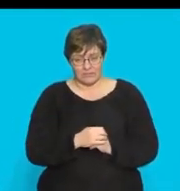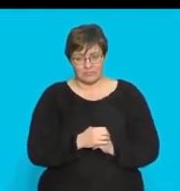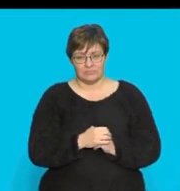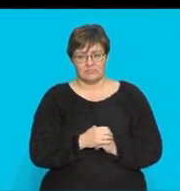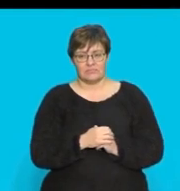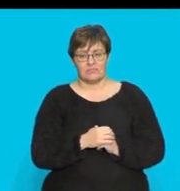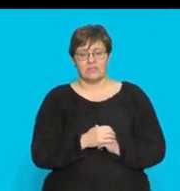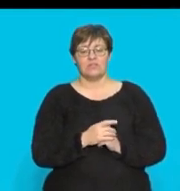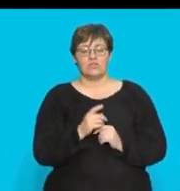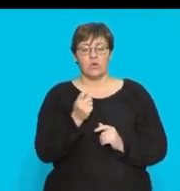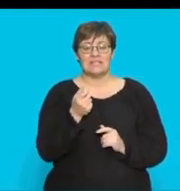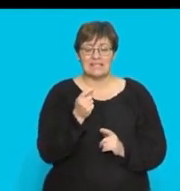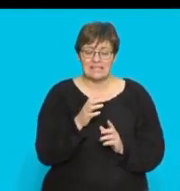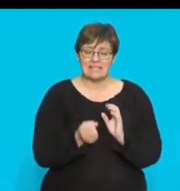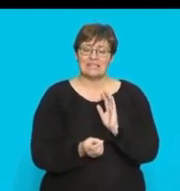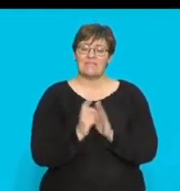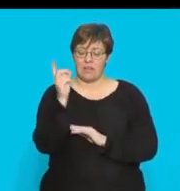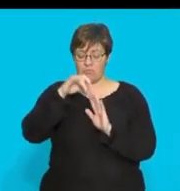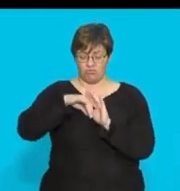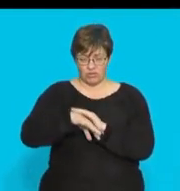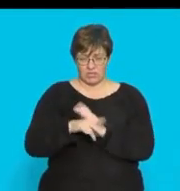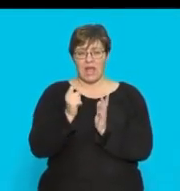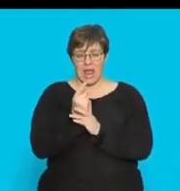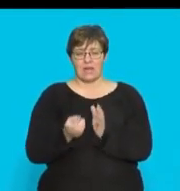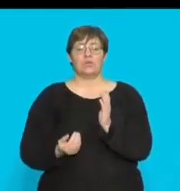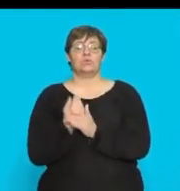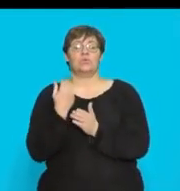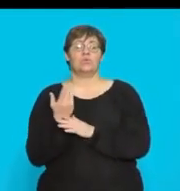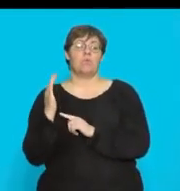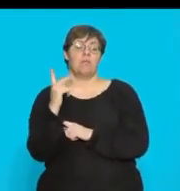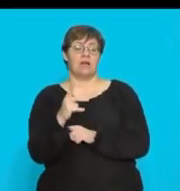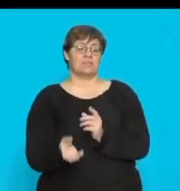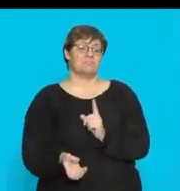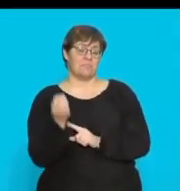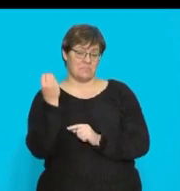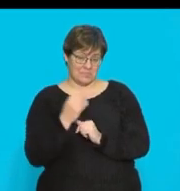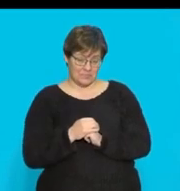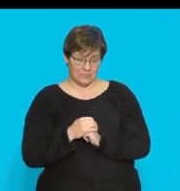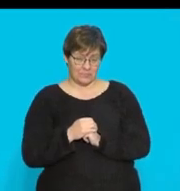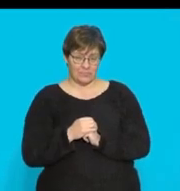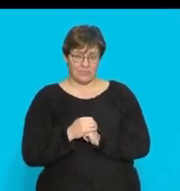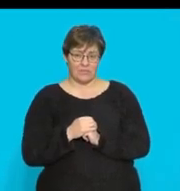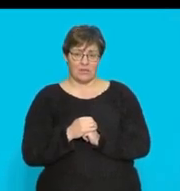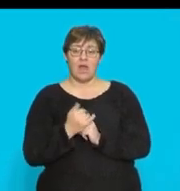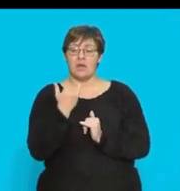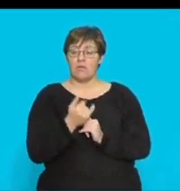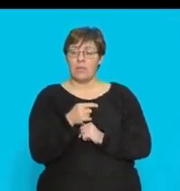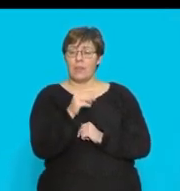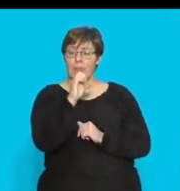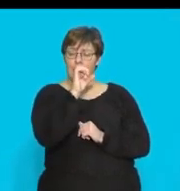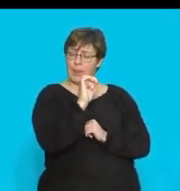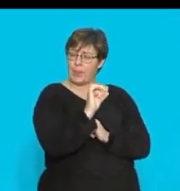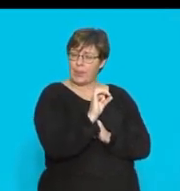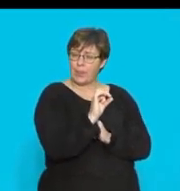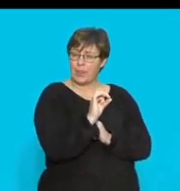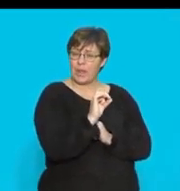is, they live in the water, the seeds are going to develop roots, and a new plant is going to be evolved. The small, now have